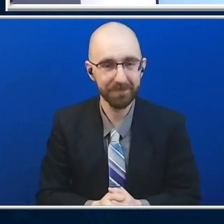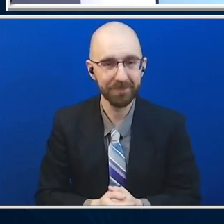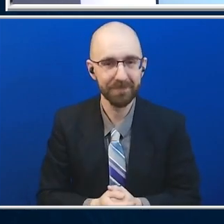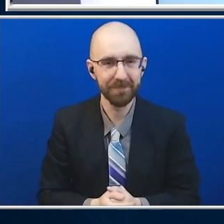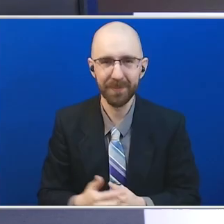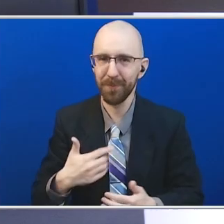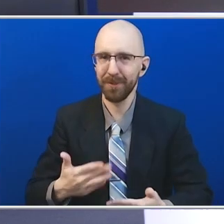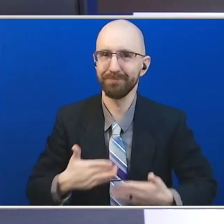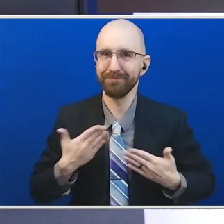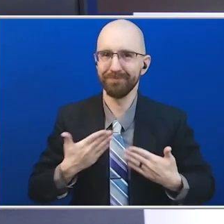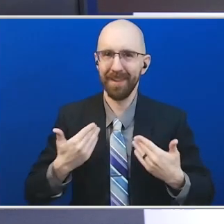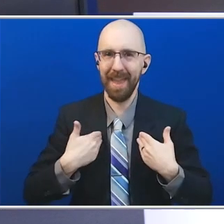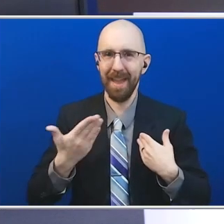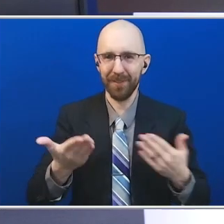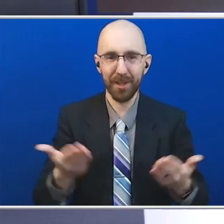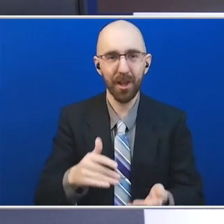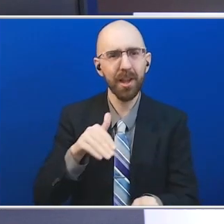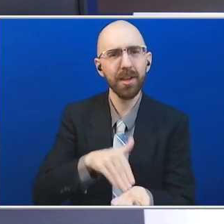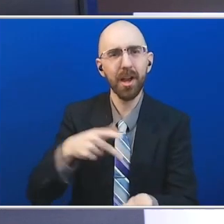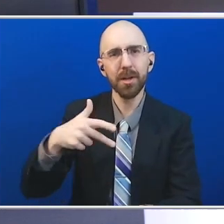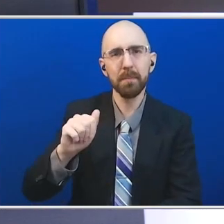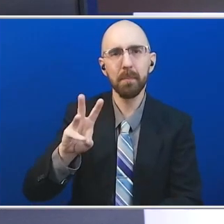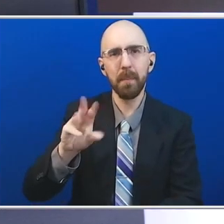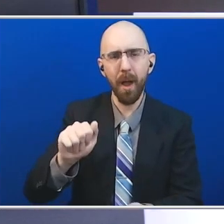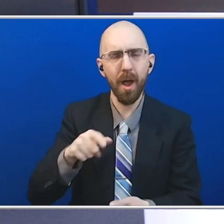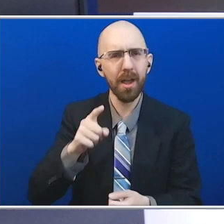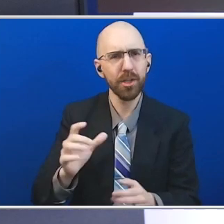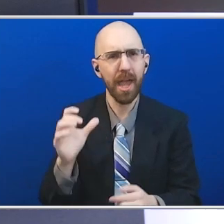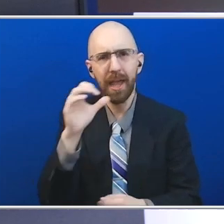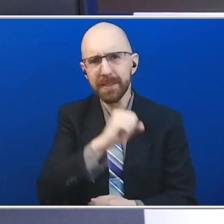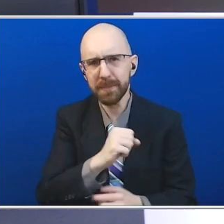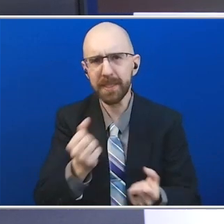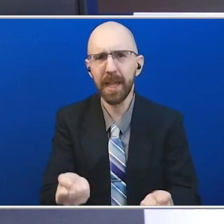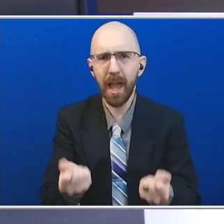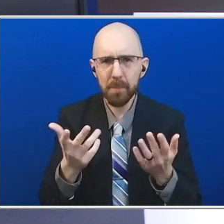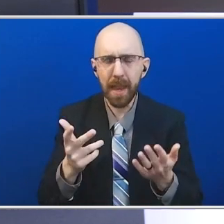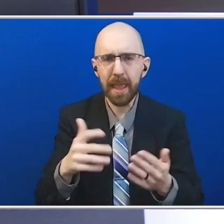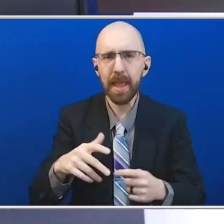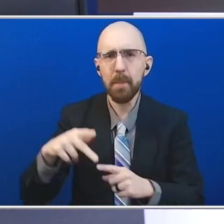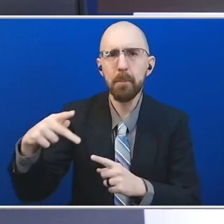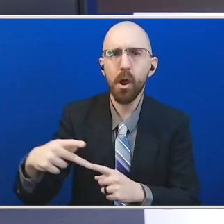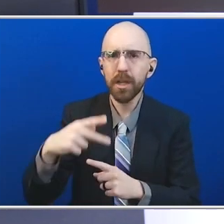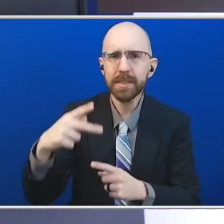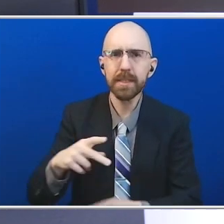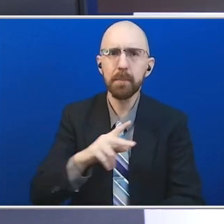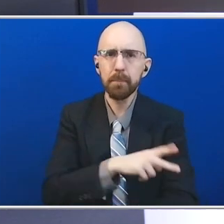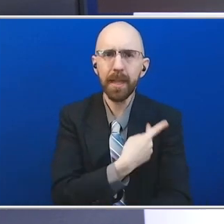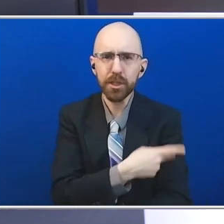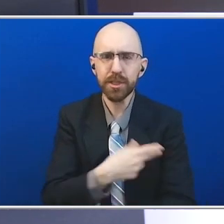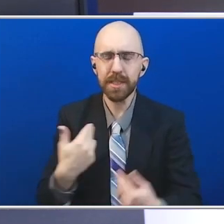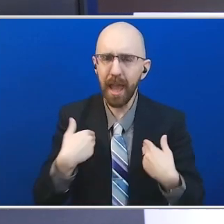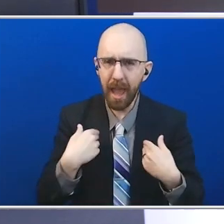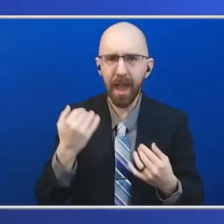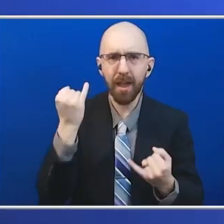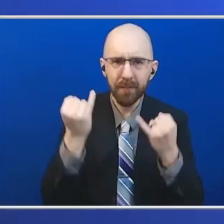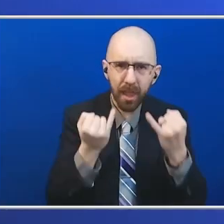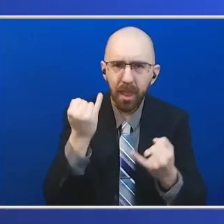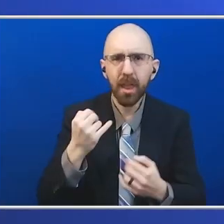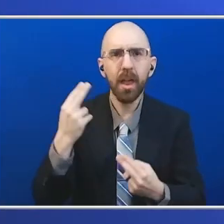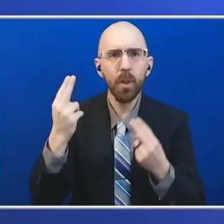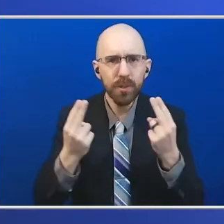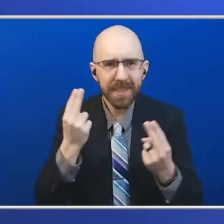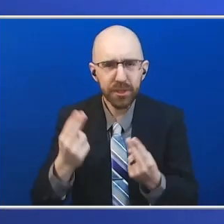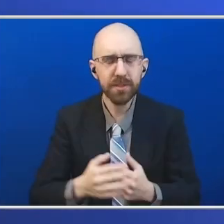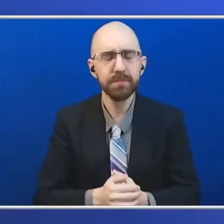Now, Dr. Pahwa, is there an estimate of how many Parkinson's patients develop delusions and hallucinations? Yes, we